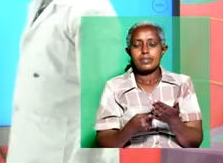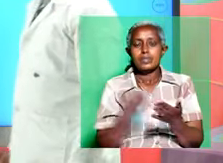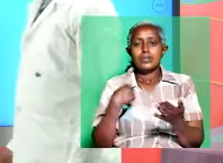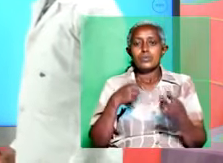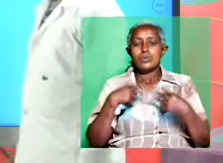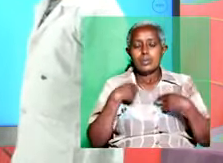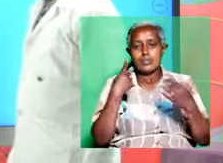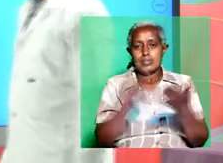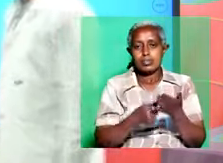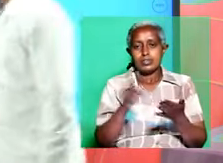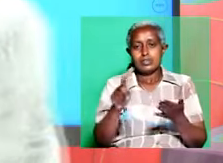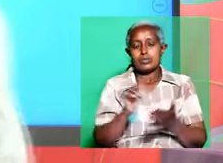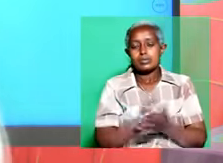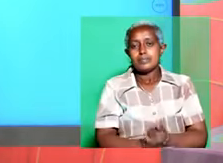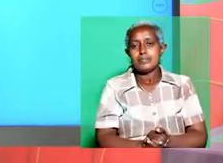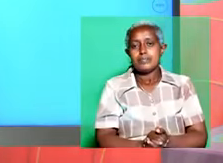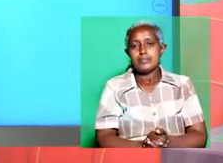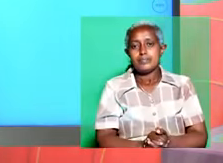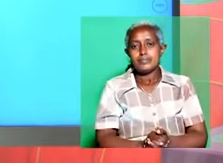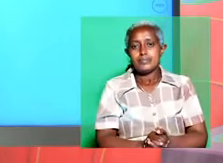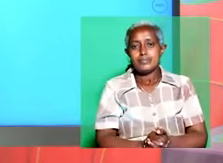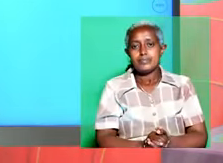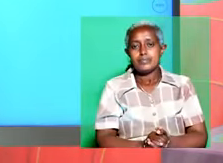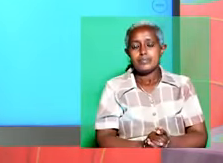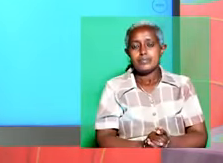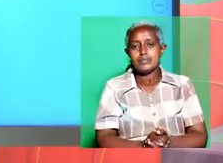we have this one.